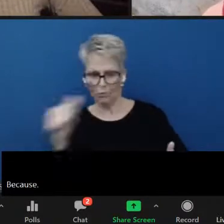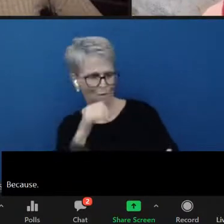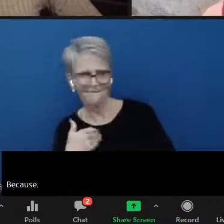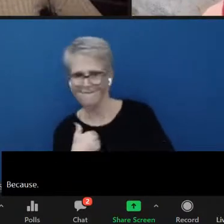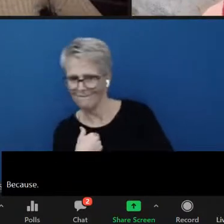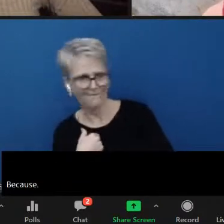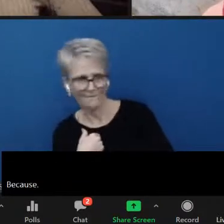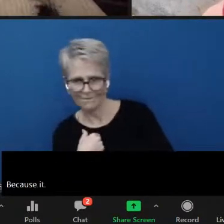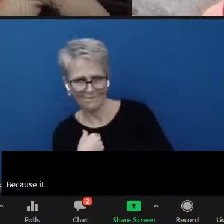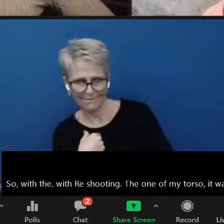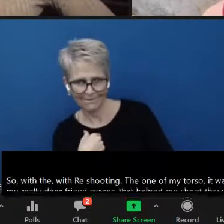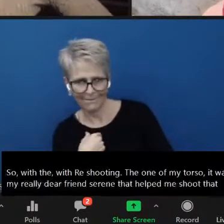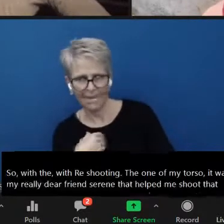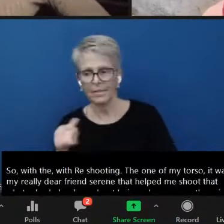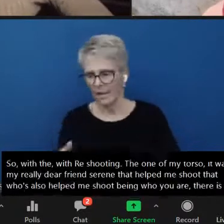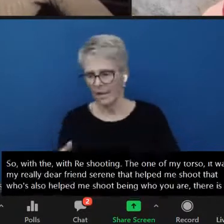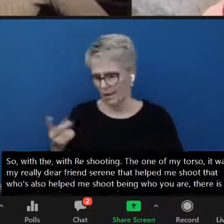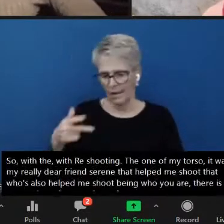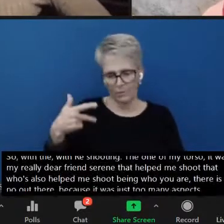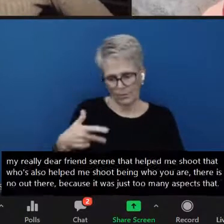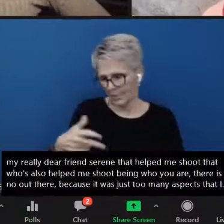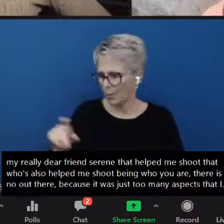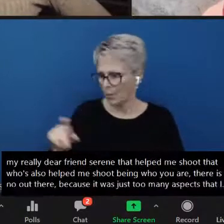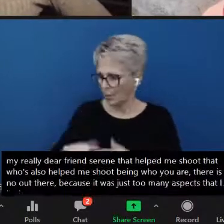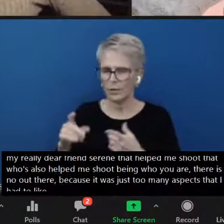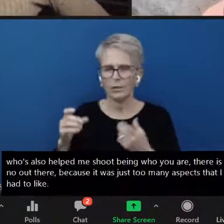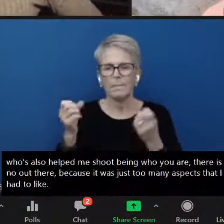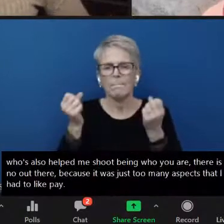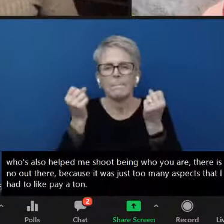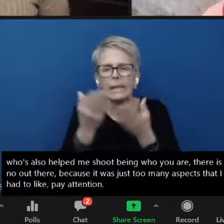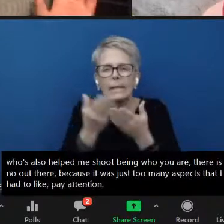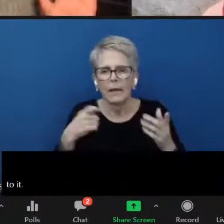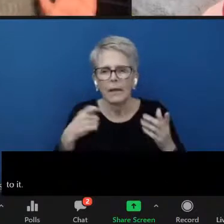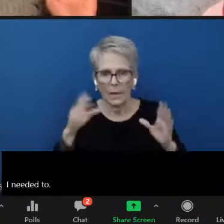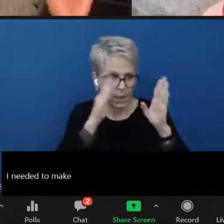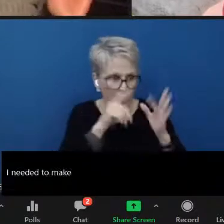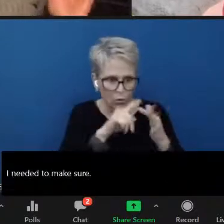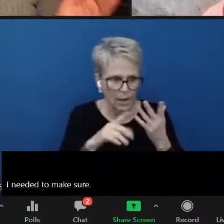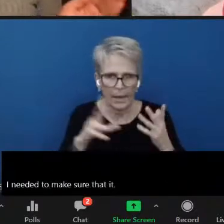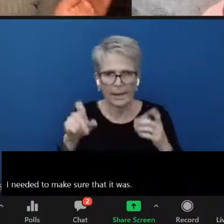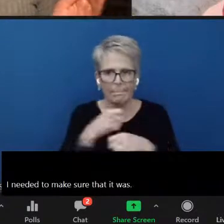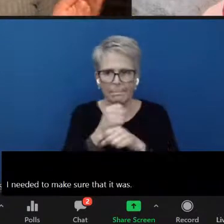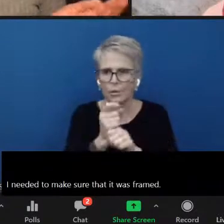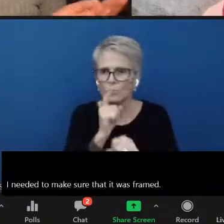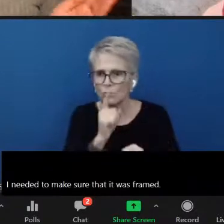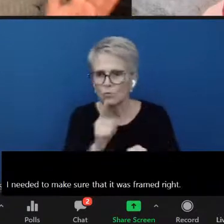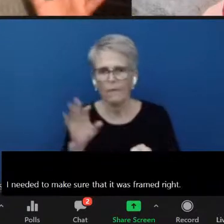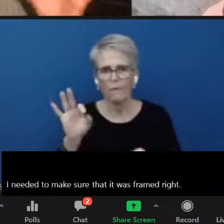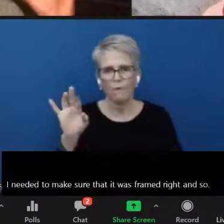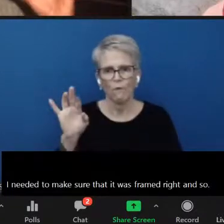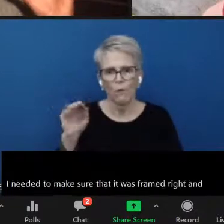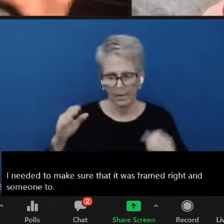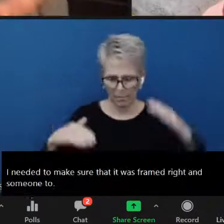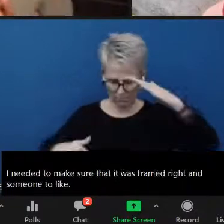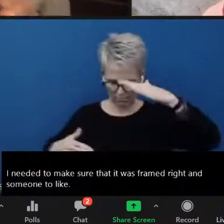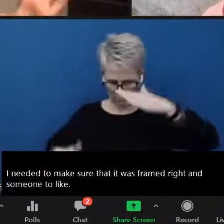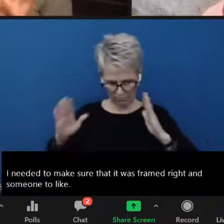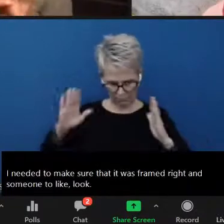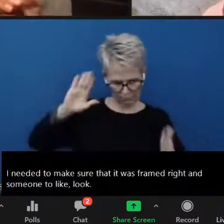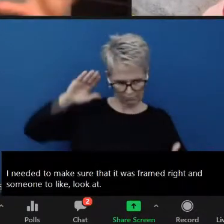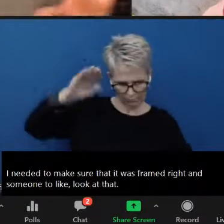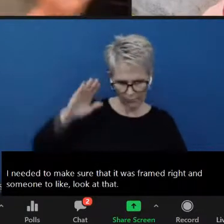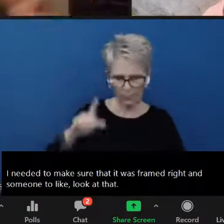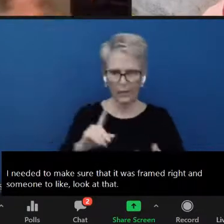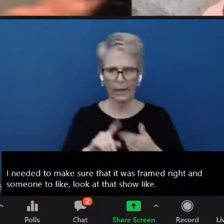because it was just too many aspects that I had to like pay attention to. I needed to make sure that it was framed right and someone to like look